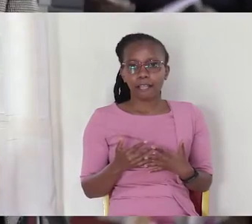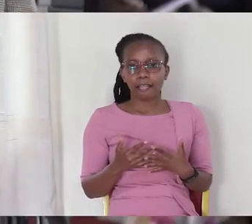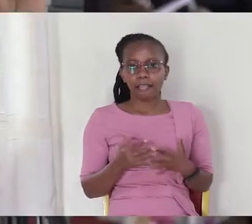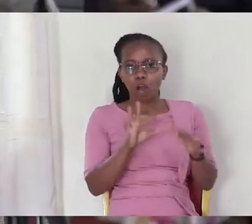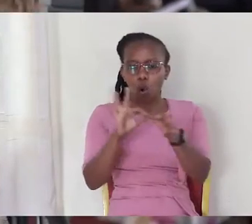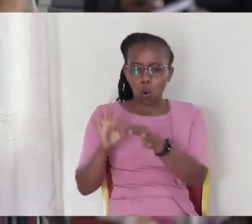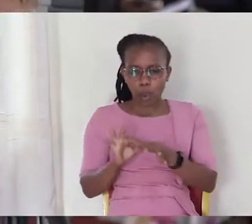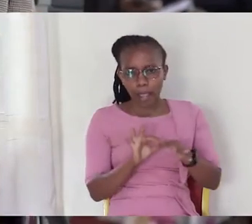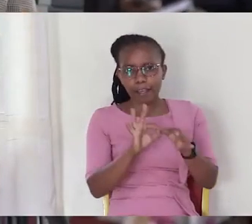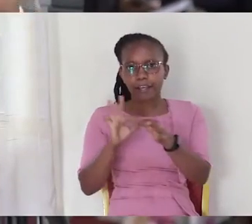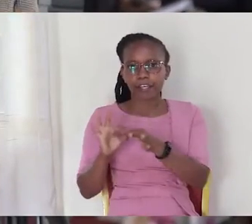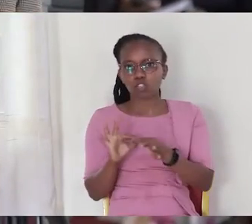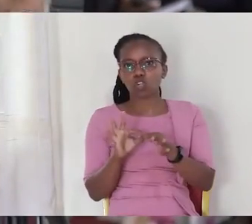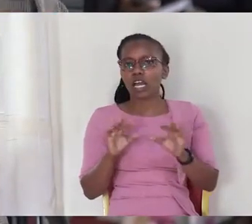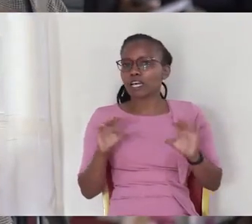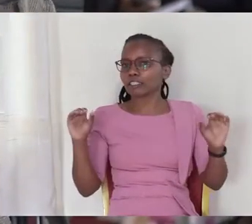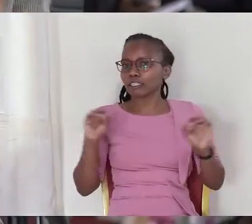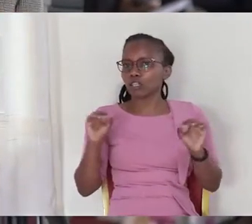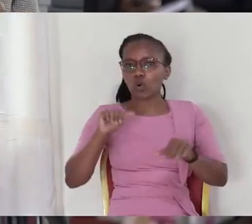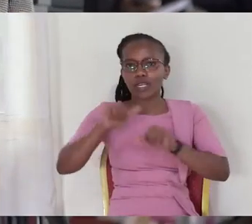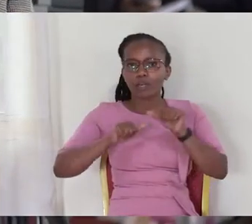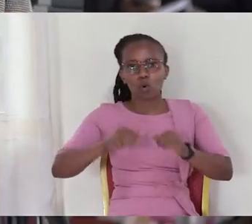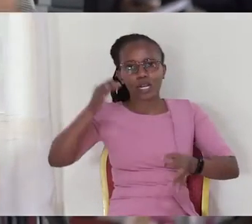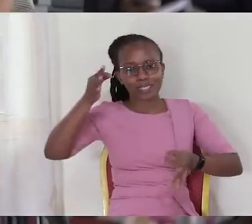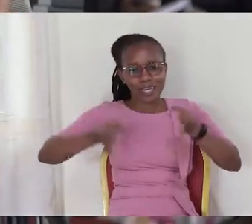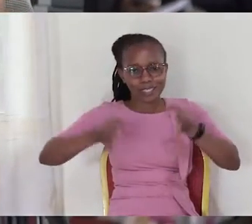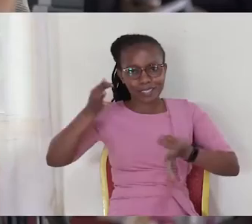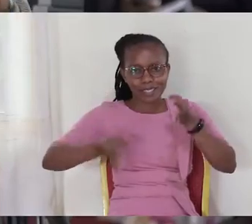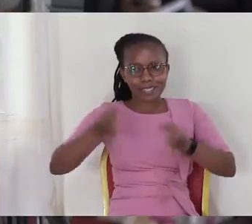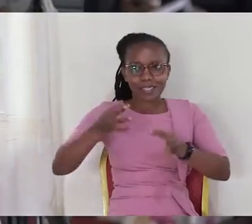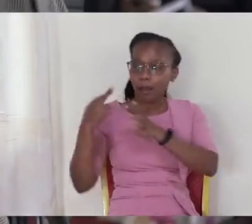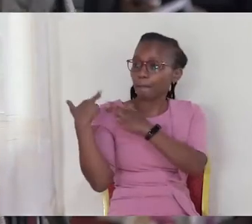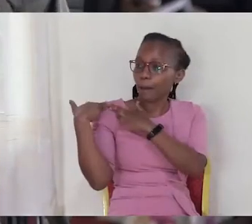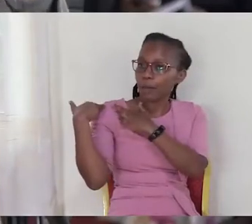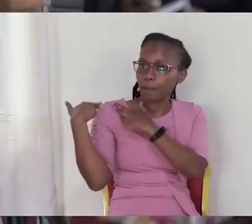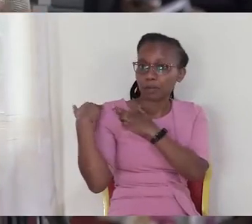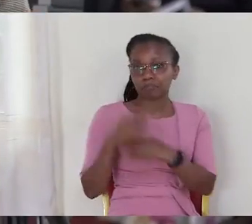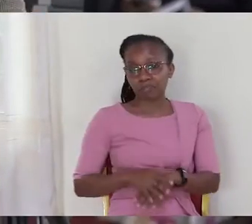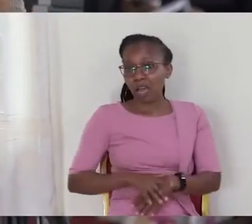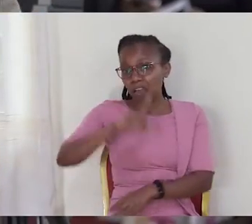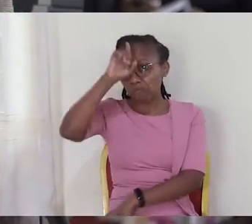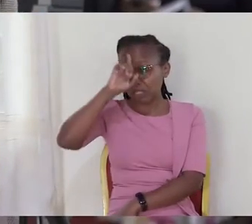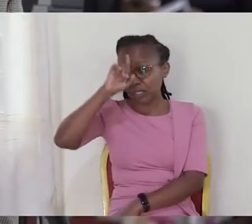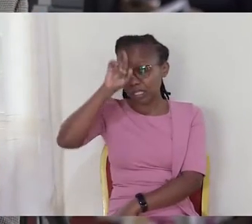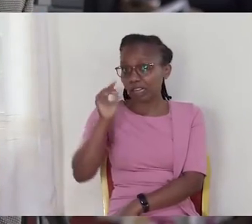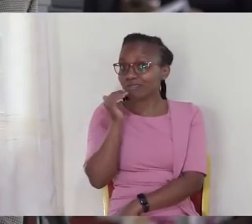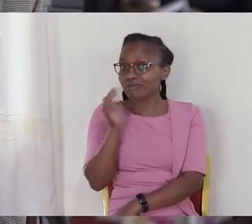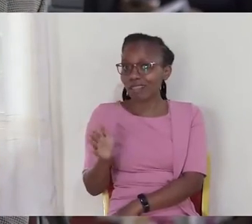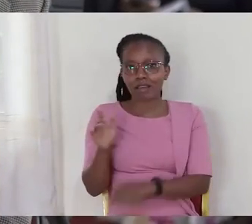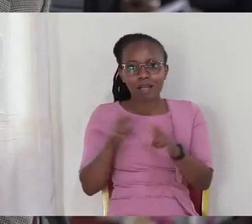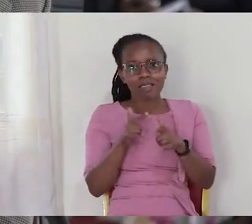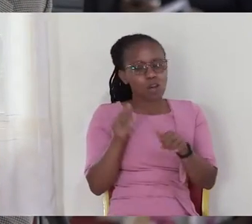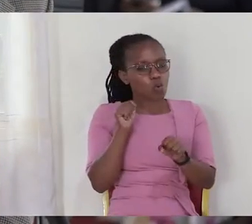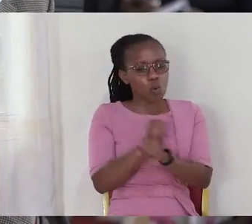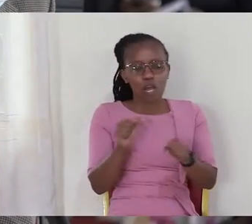coercion, are serious questions of justice and accountability. And the time we don't take that serious, we would be able to resolve